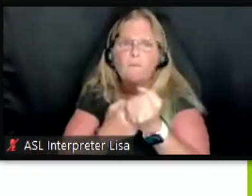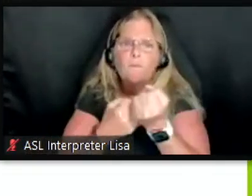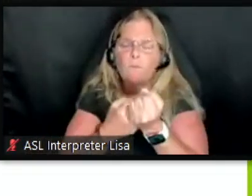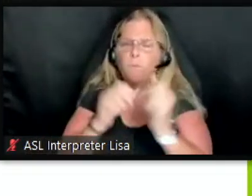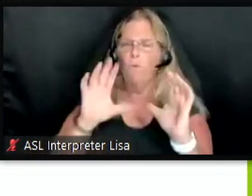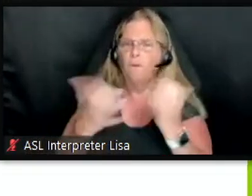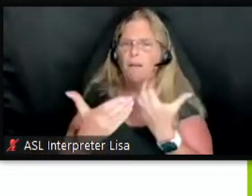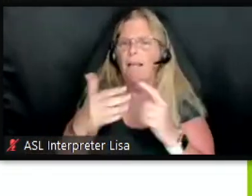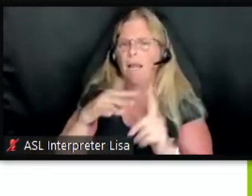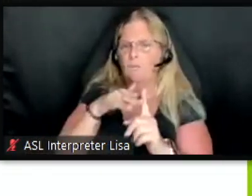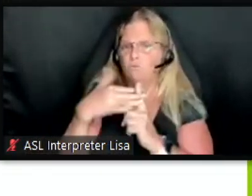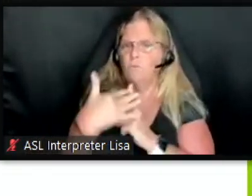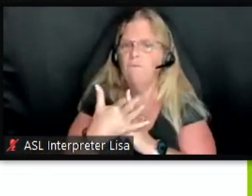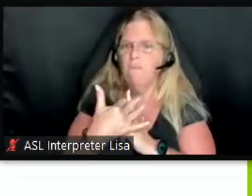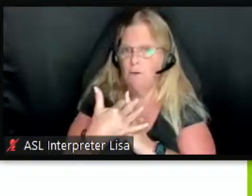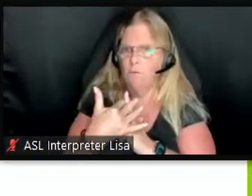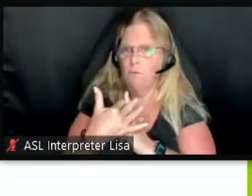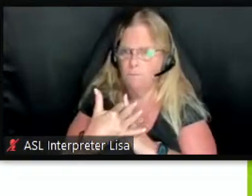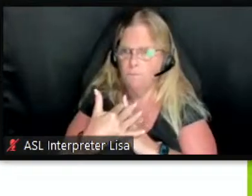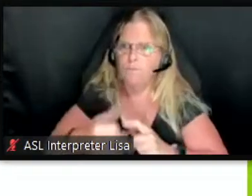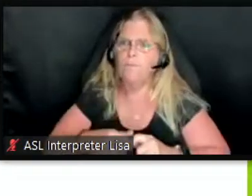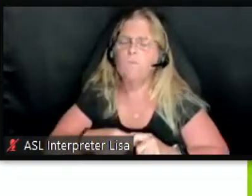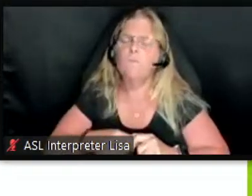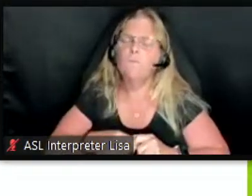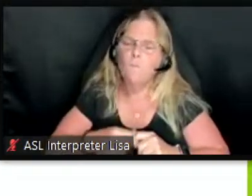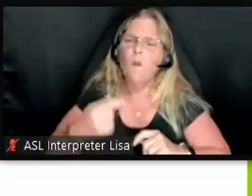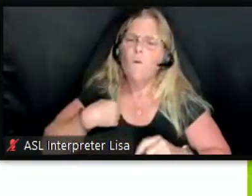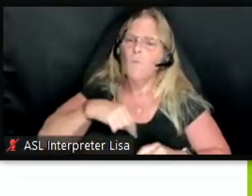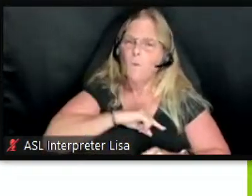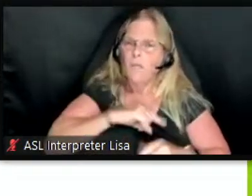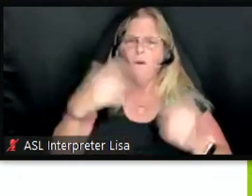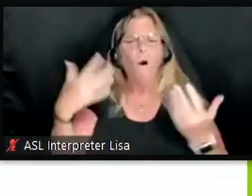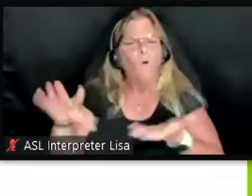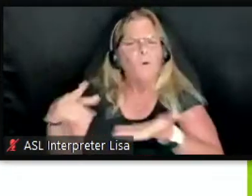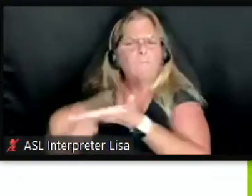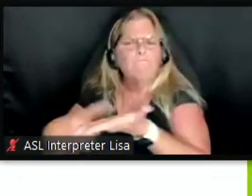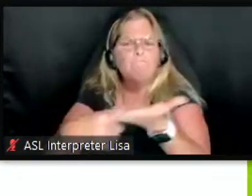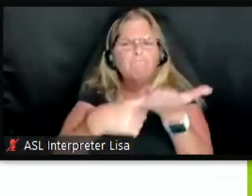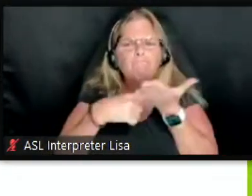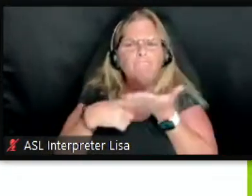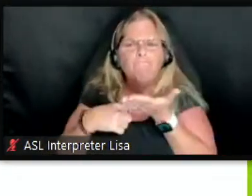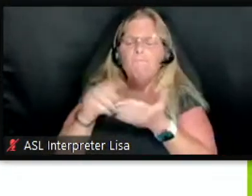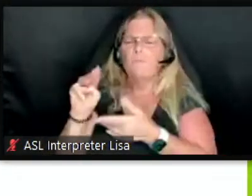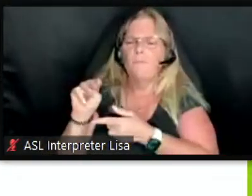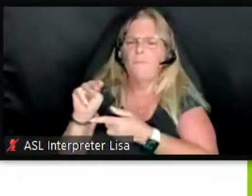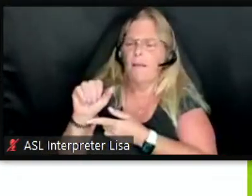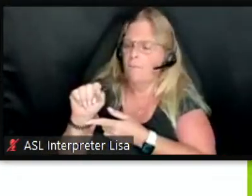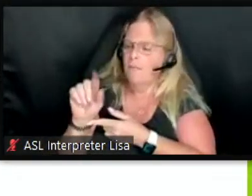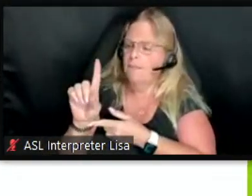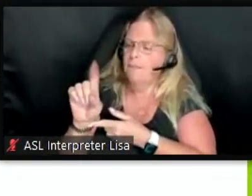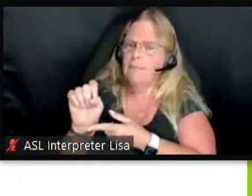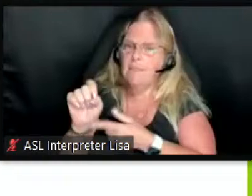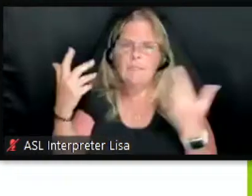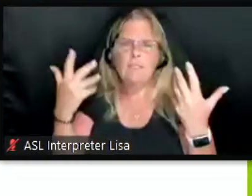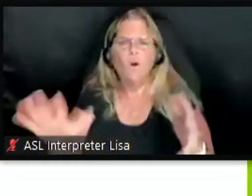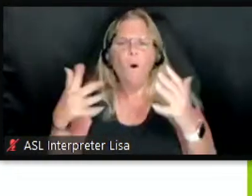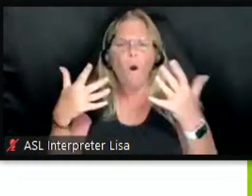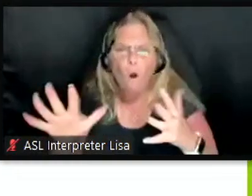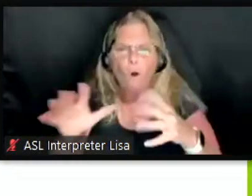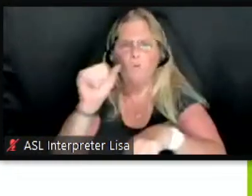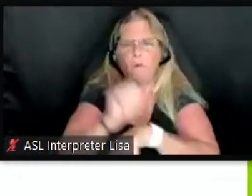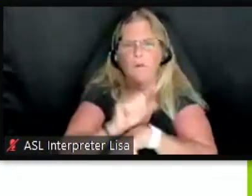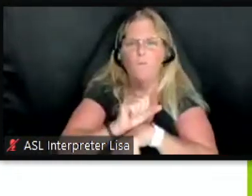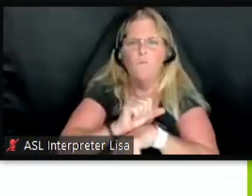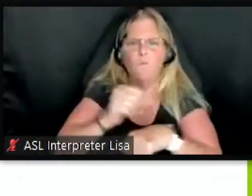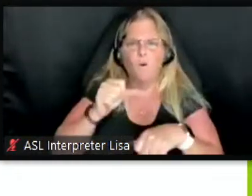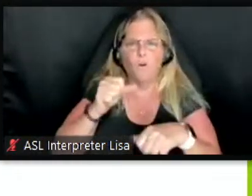I state to you that something that what we're working on in MSDE and teaching and learning along with our colleagues